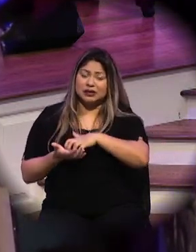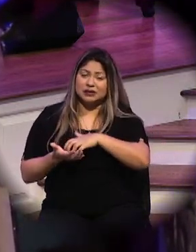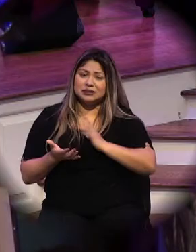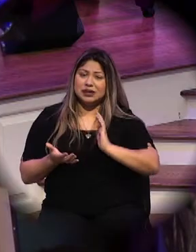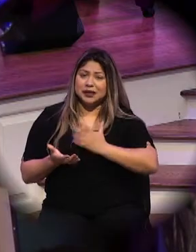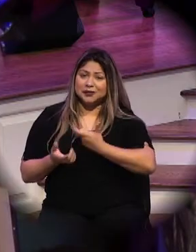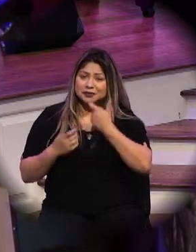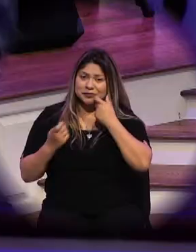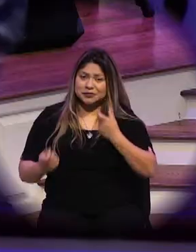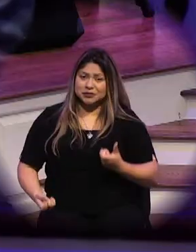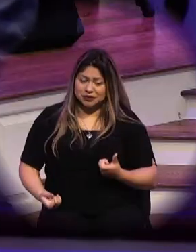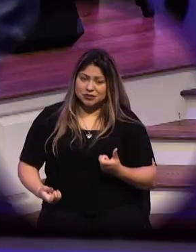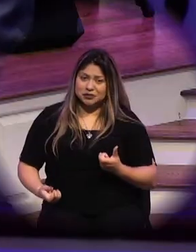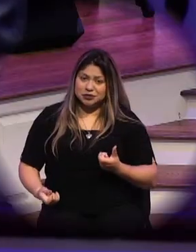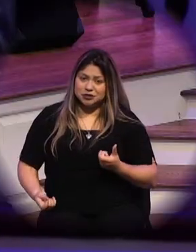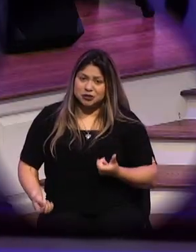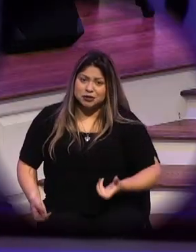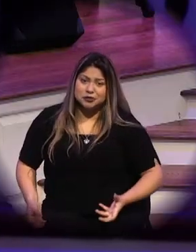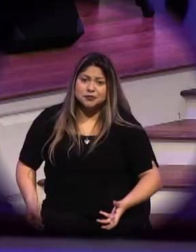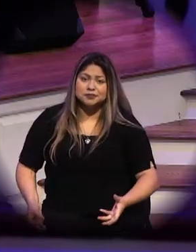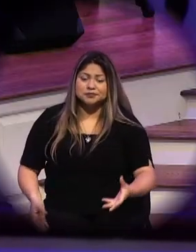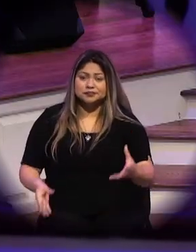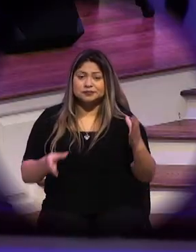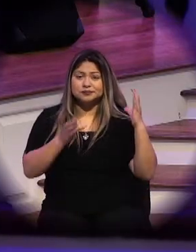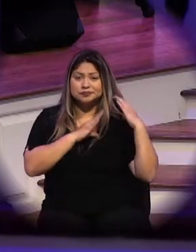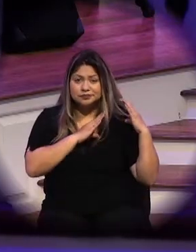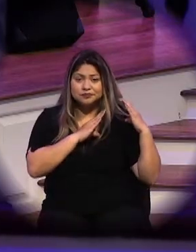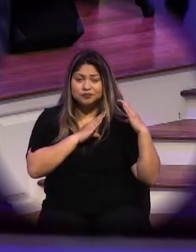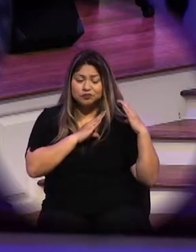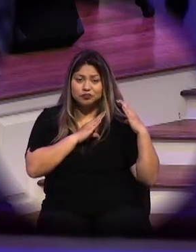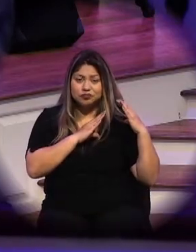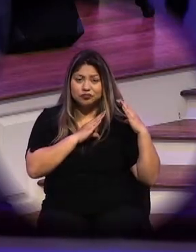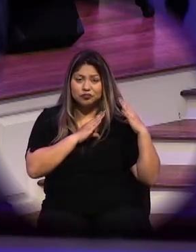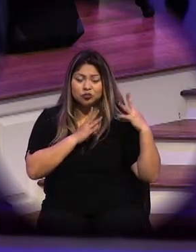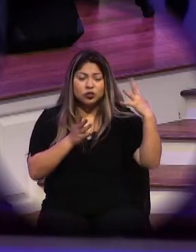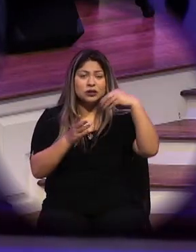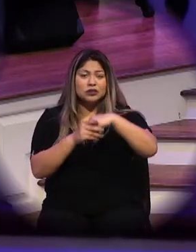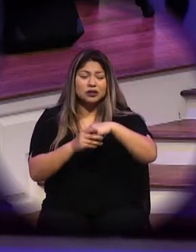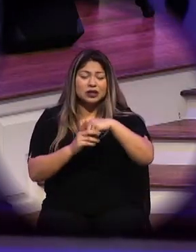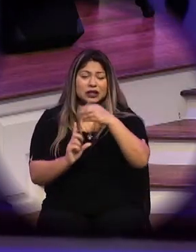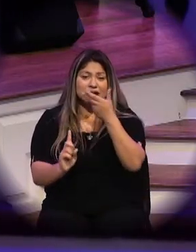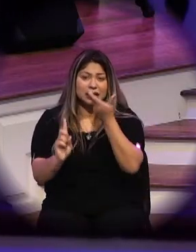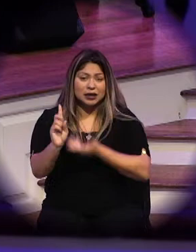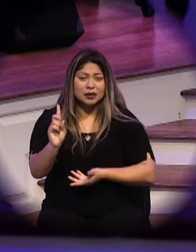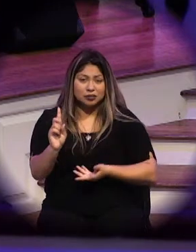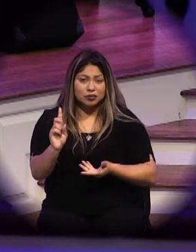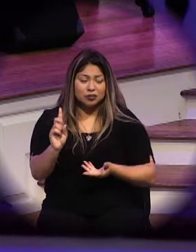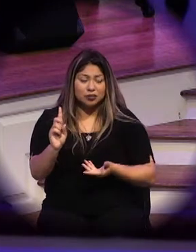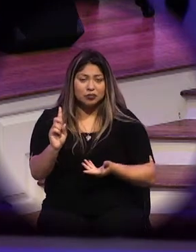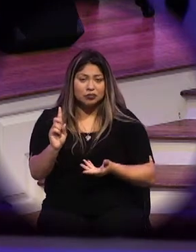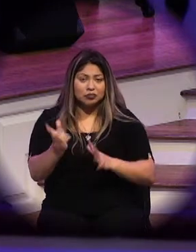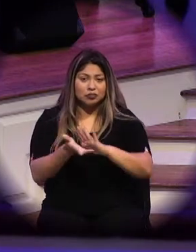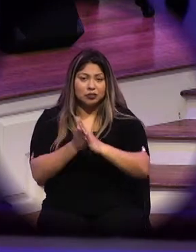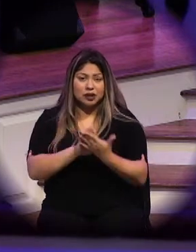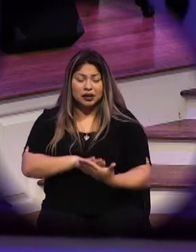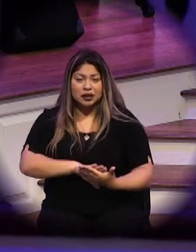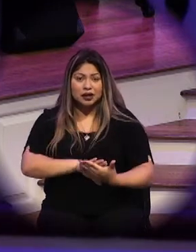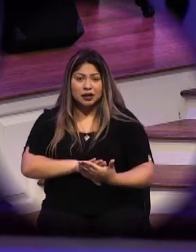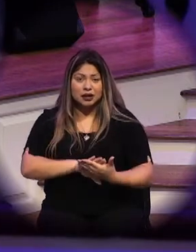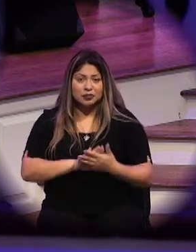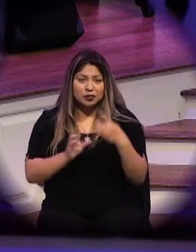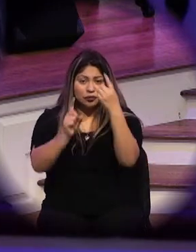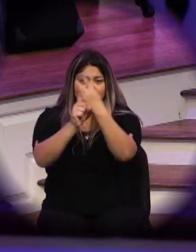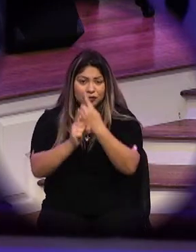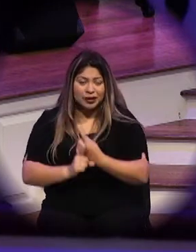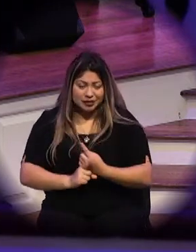sinfulness so that in Him we might become the righteousness of God. That's how Paul put it in his letter to 2